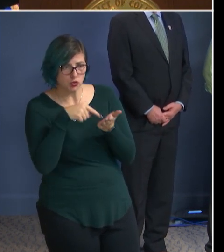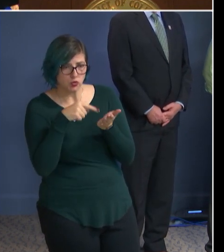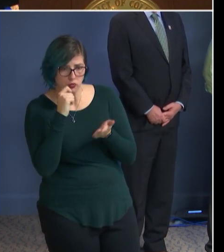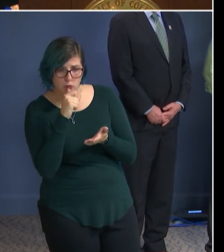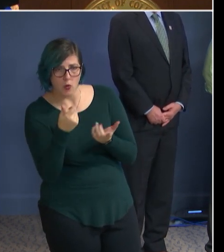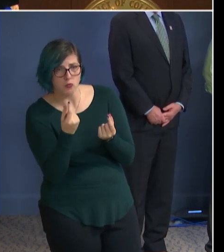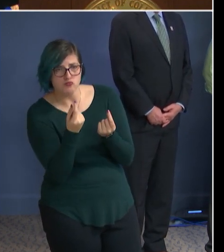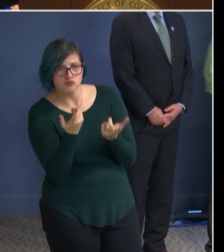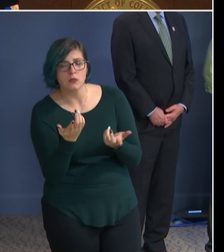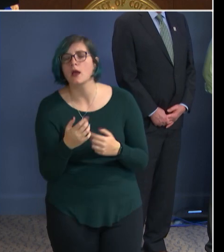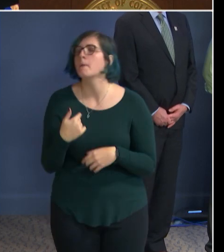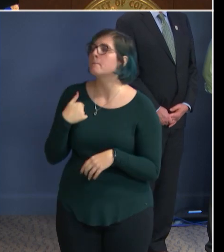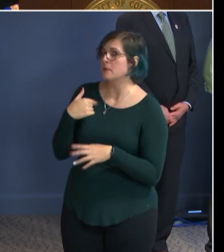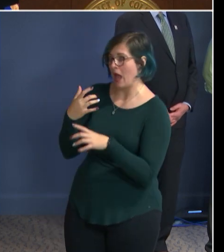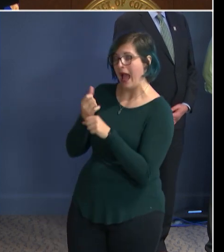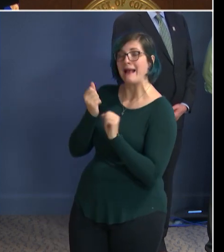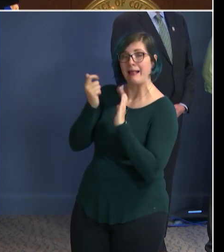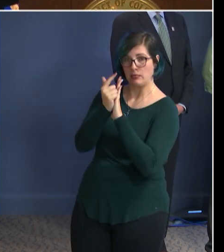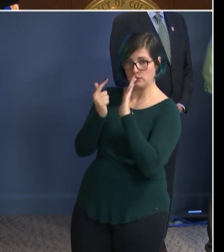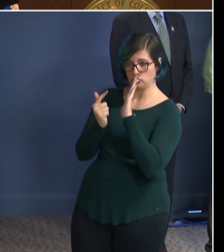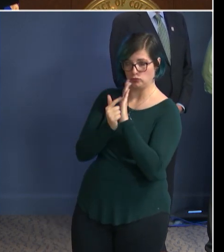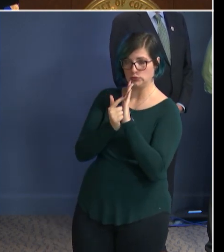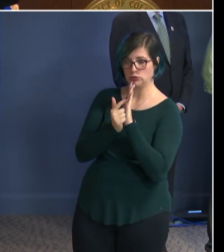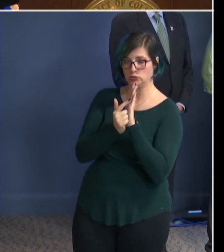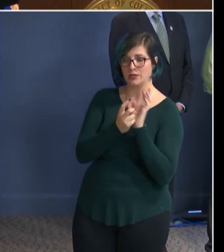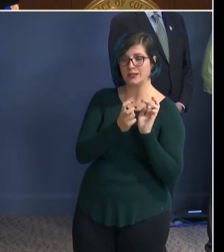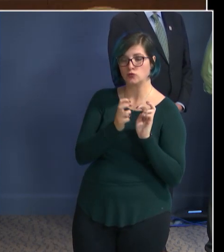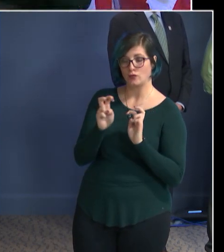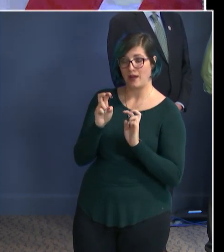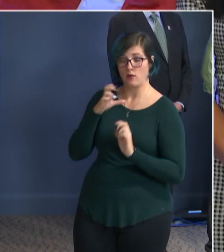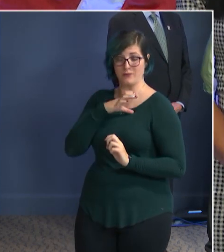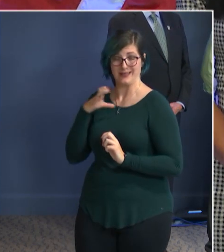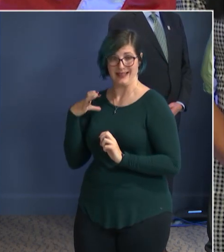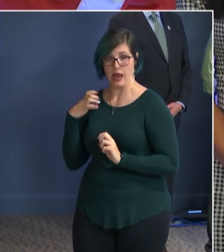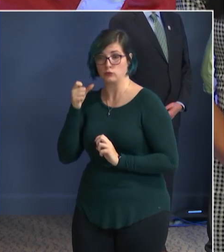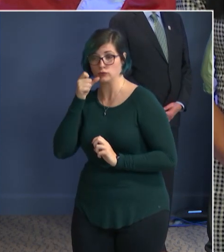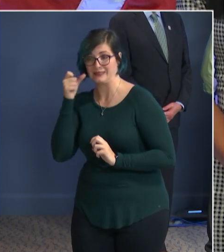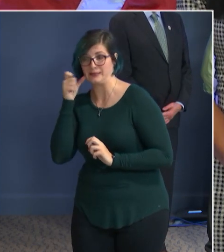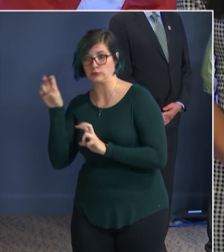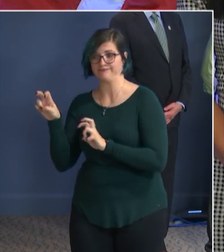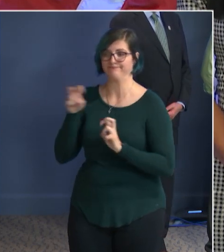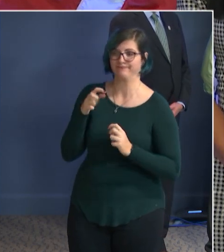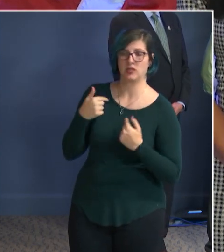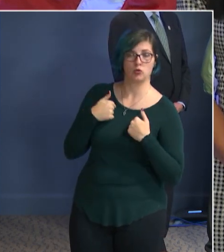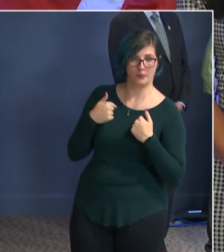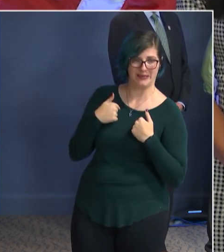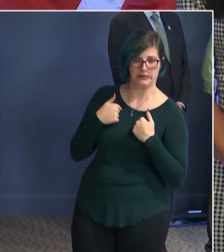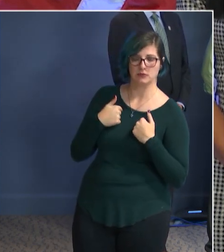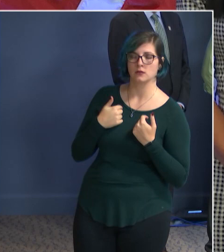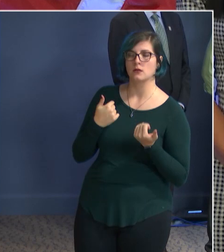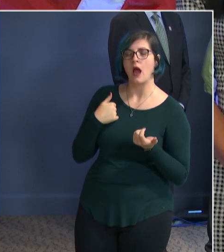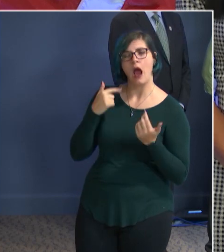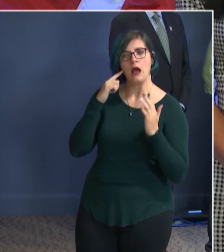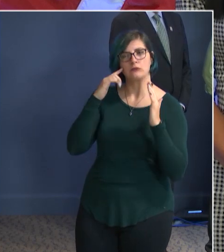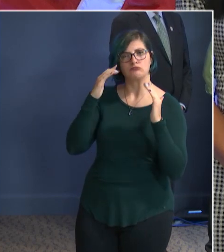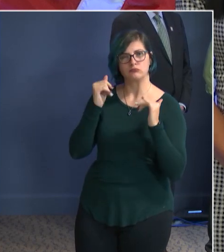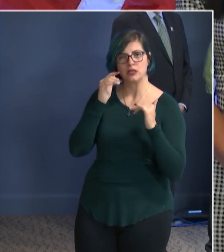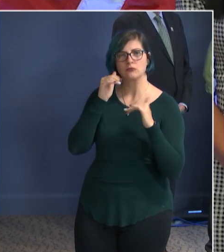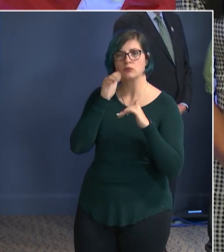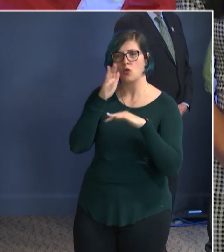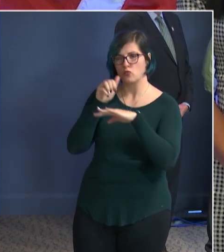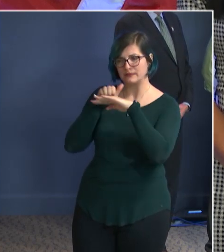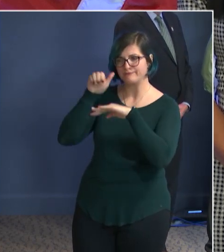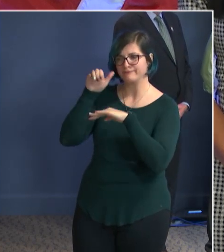the legislation was transferred from the council yesterday. I expect to be sending the council